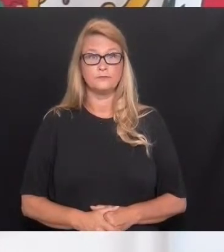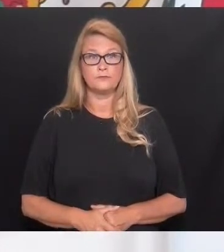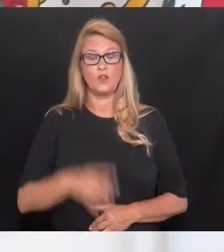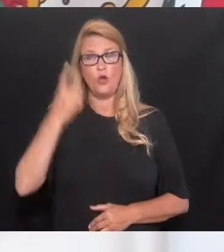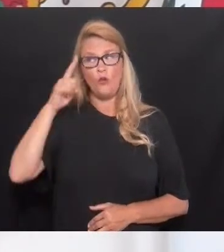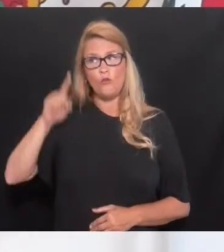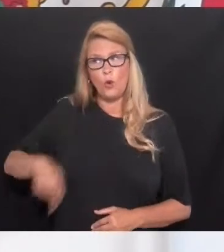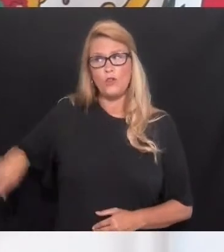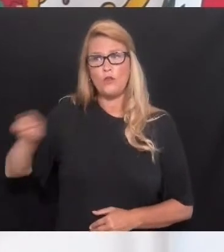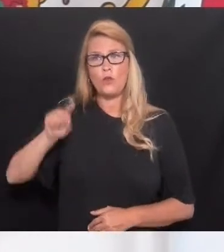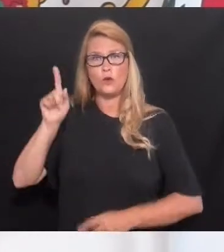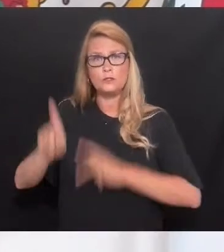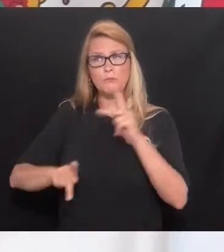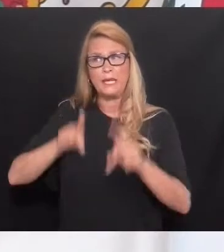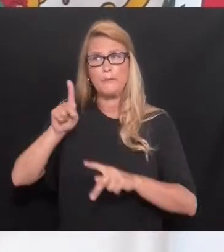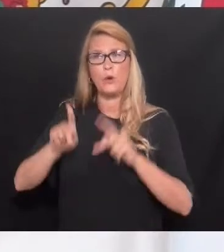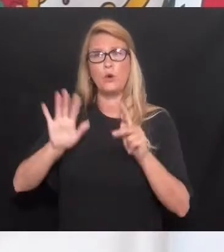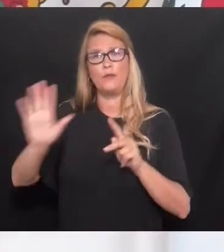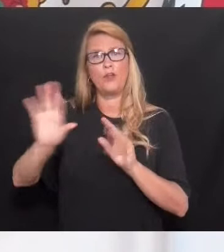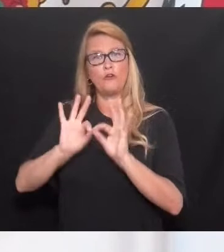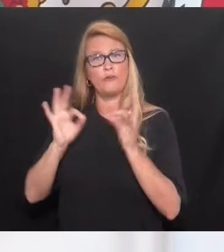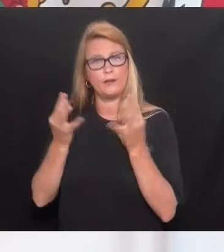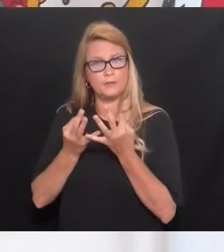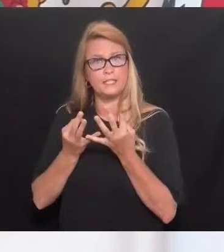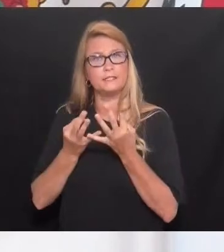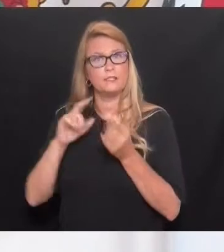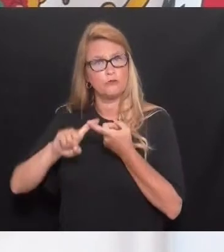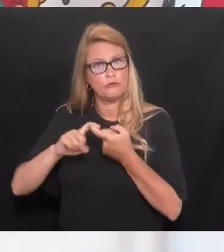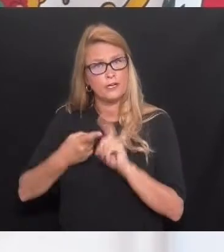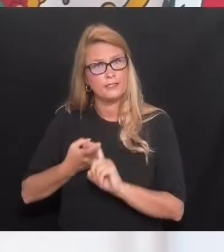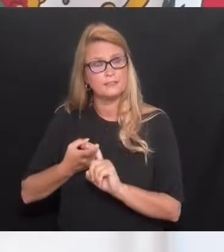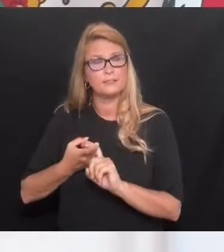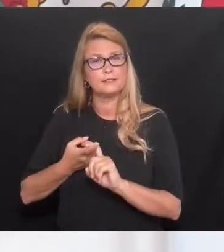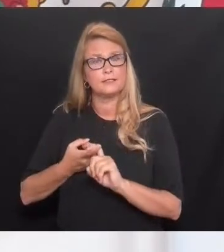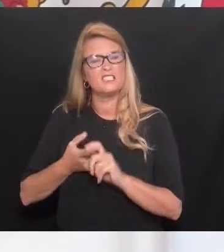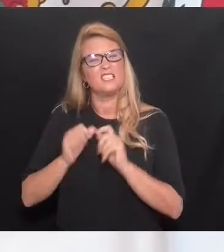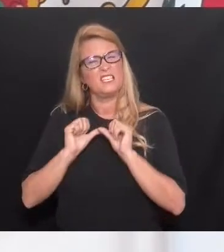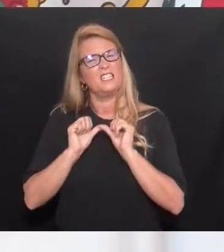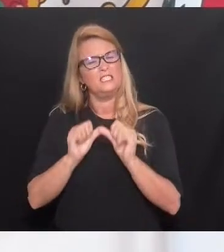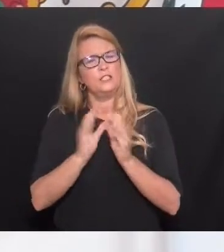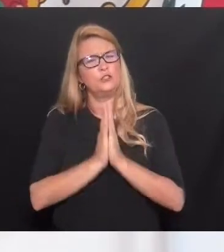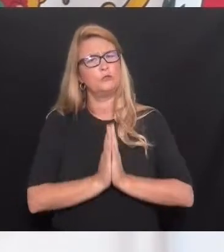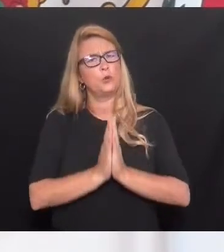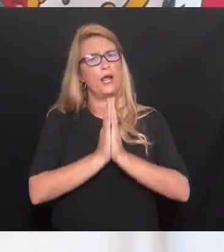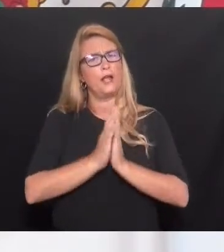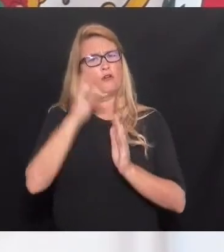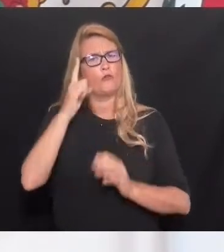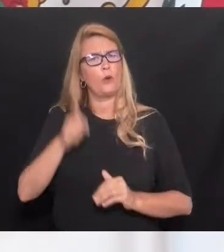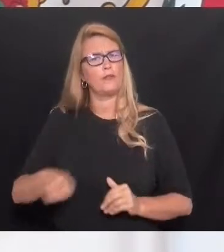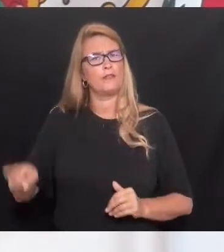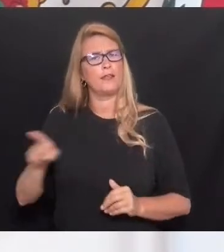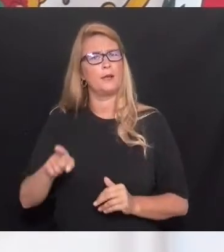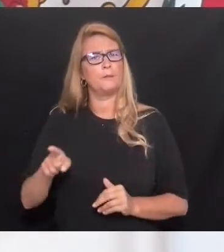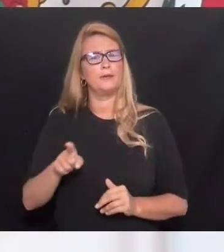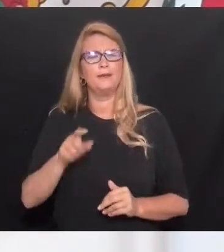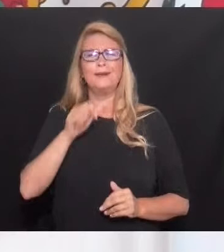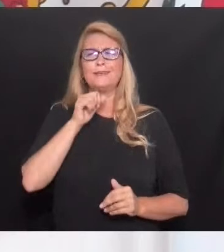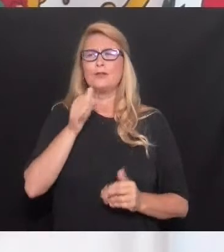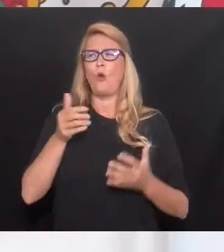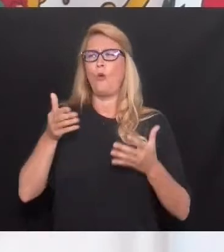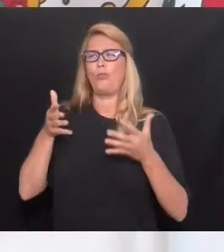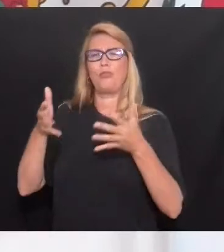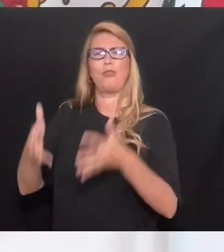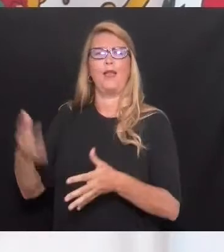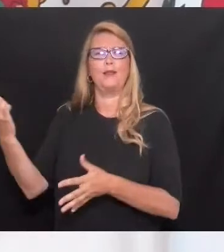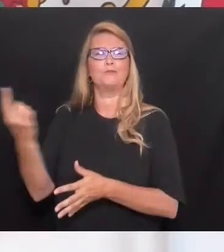families, for all these people's loved ones, please keep them in your thoughts and prayers. Don't let them become that number that I talk about all